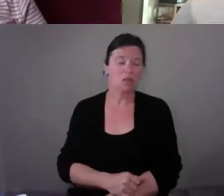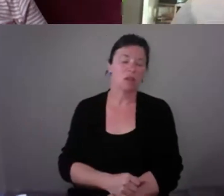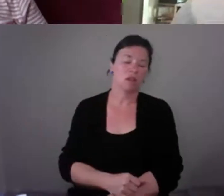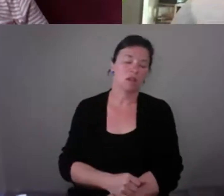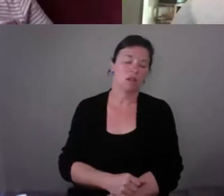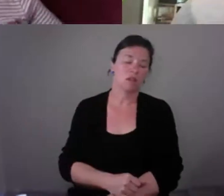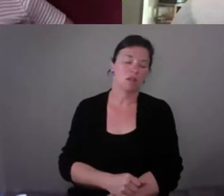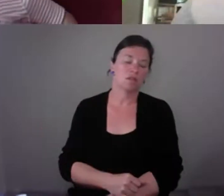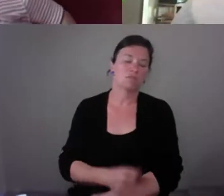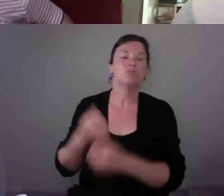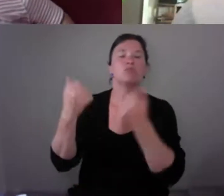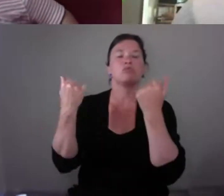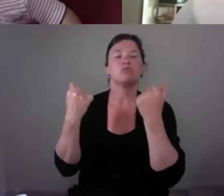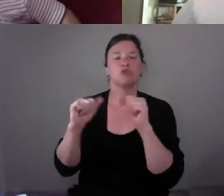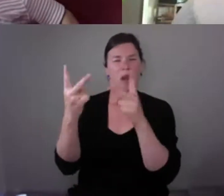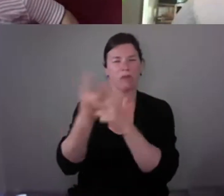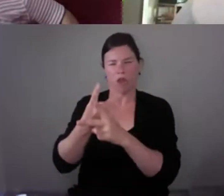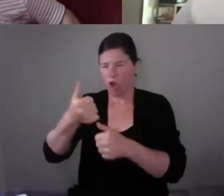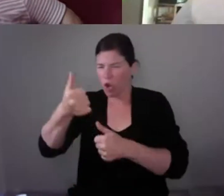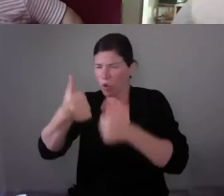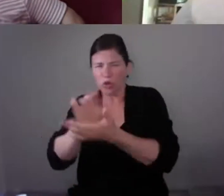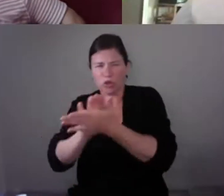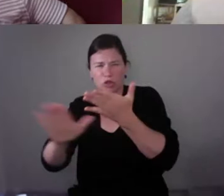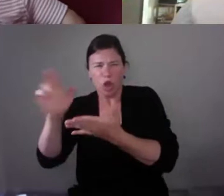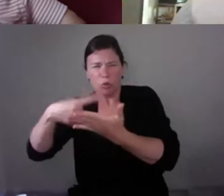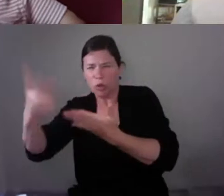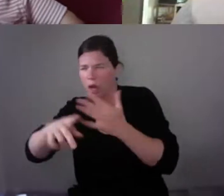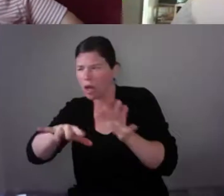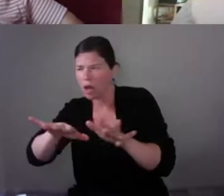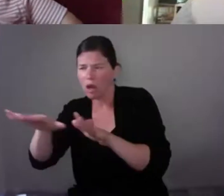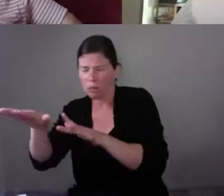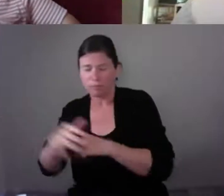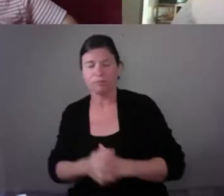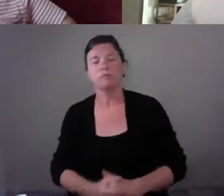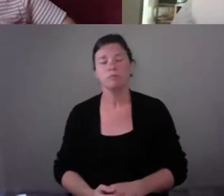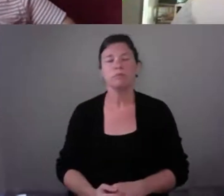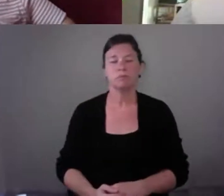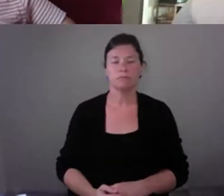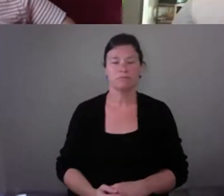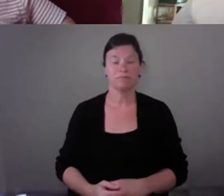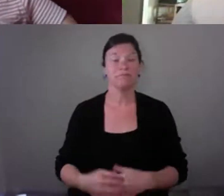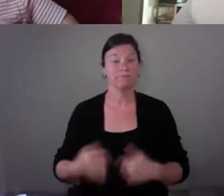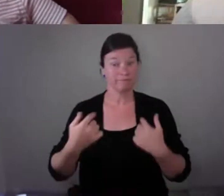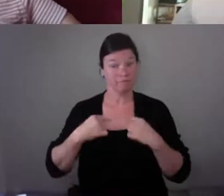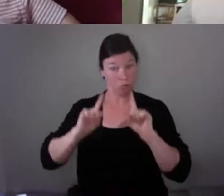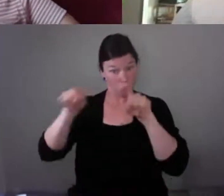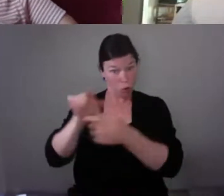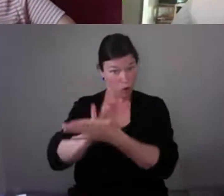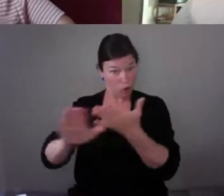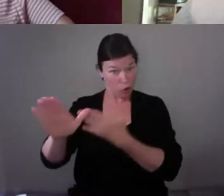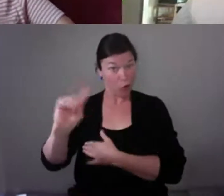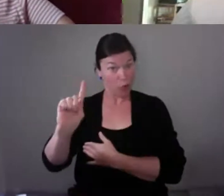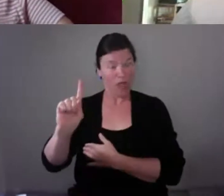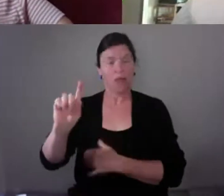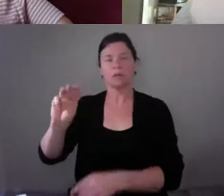we're trying to figure out a good college program, and then I went to a college in Michigan, Oakland